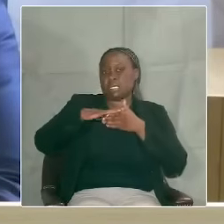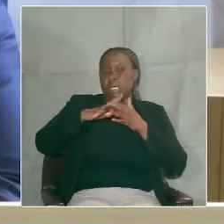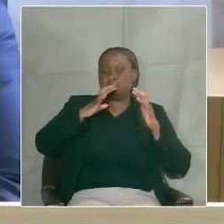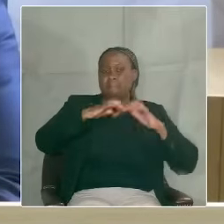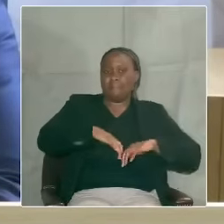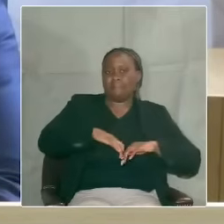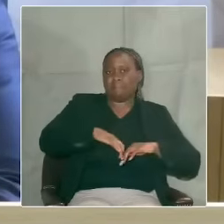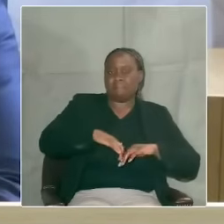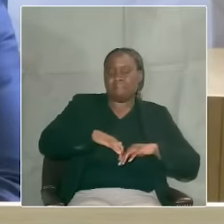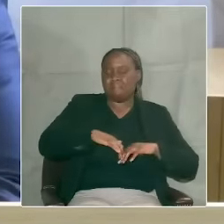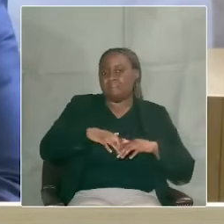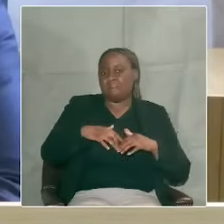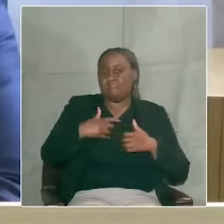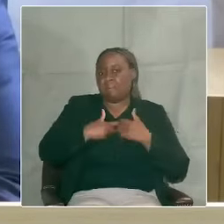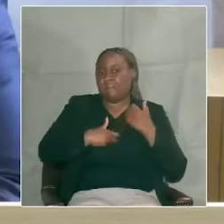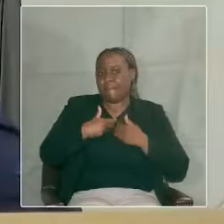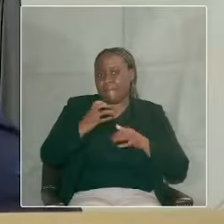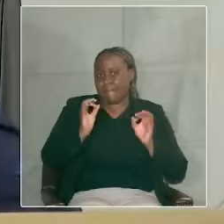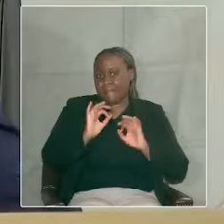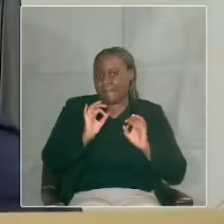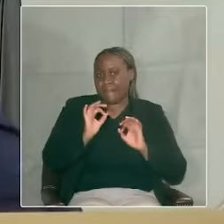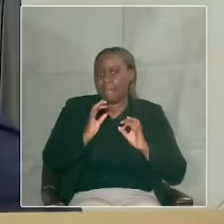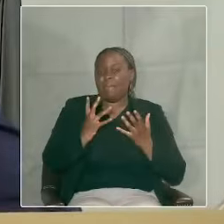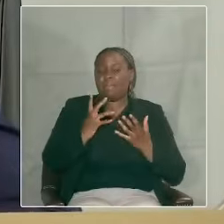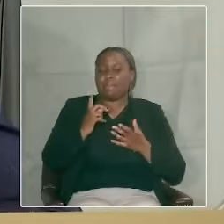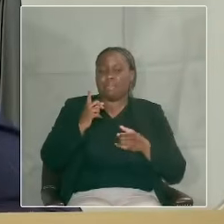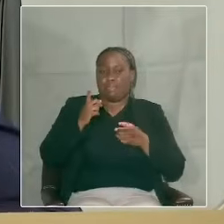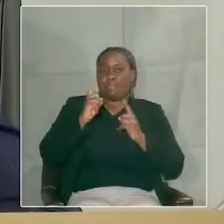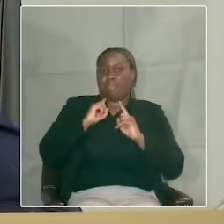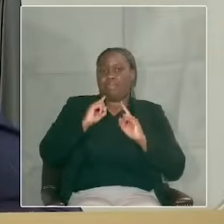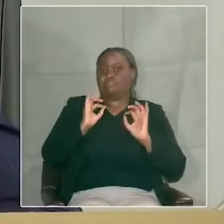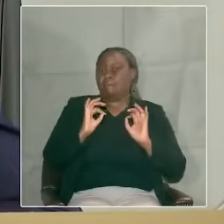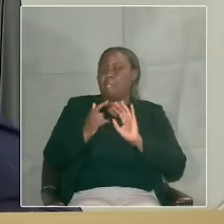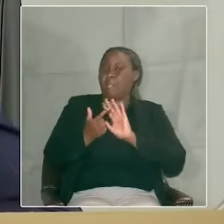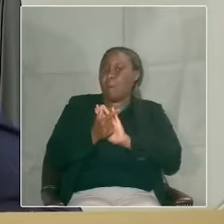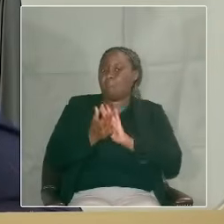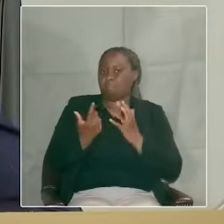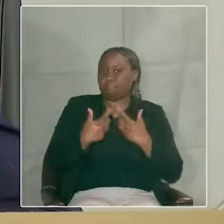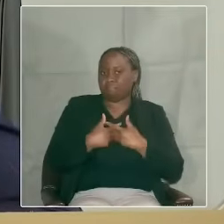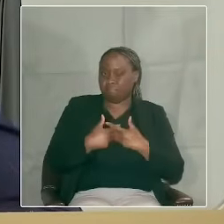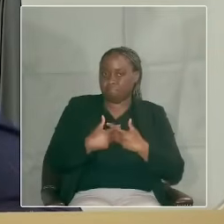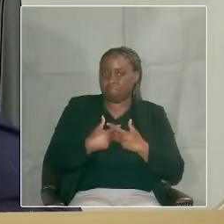would it have been a lawful instruction?